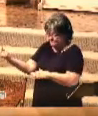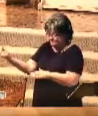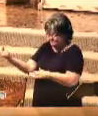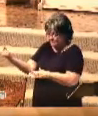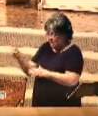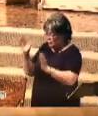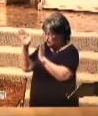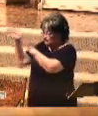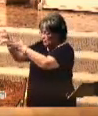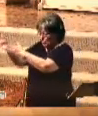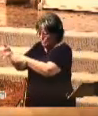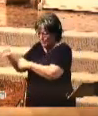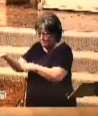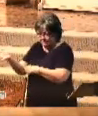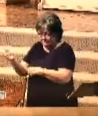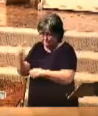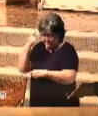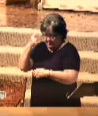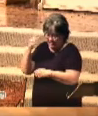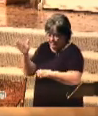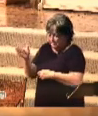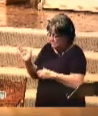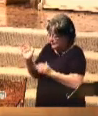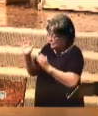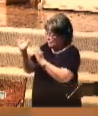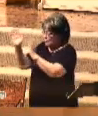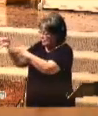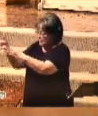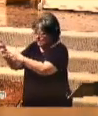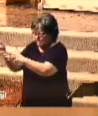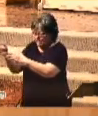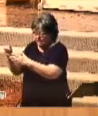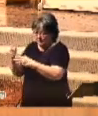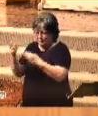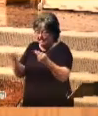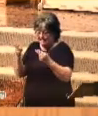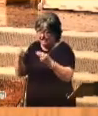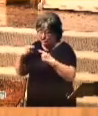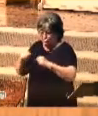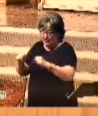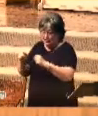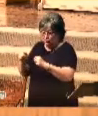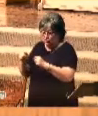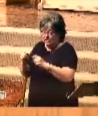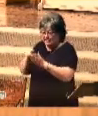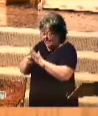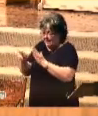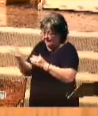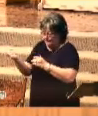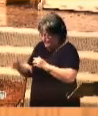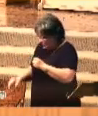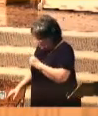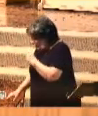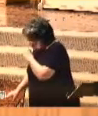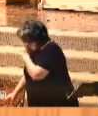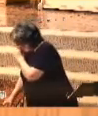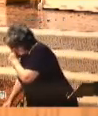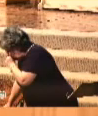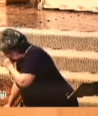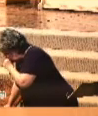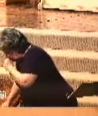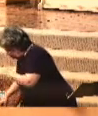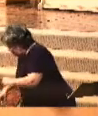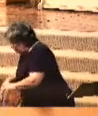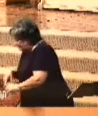exiled there. They thought according to church history, they tried to kill him, tried to martyr him. And they wanted him to have